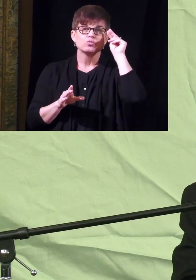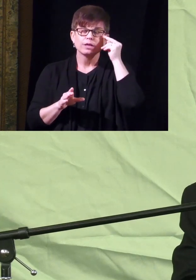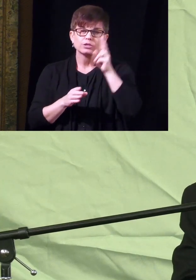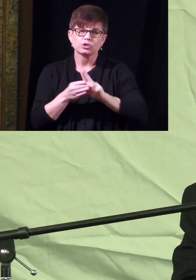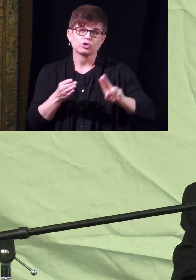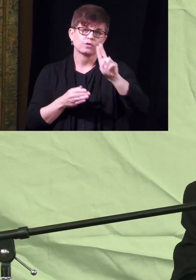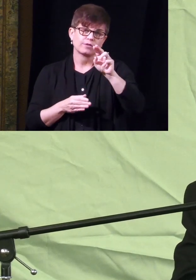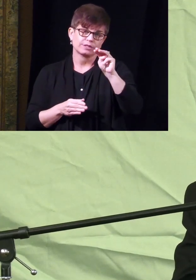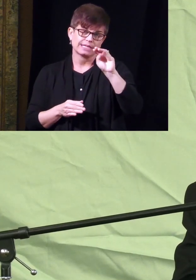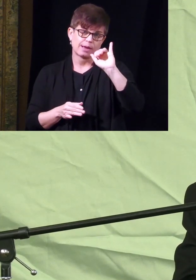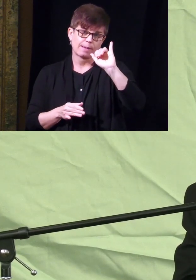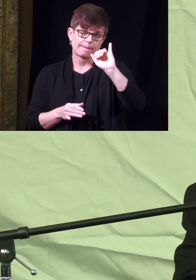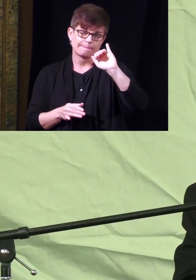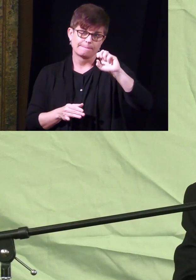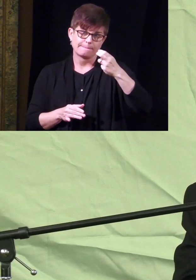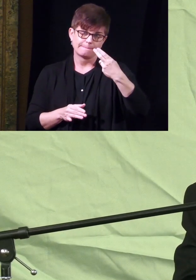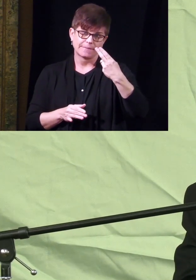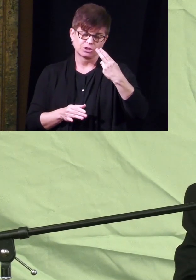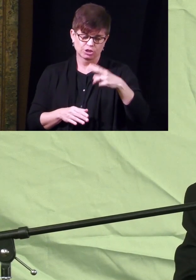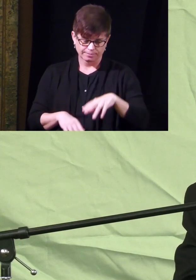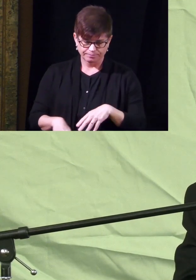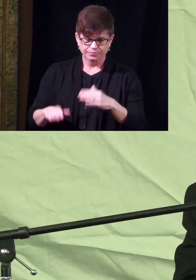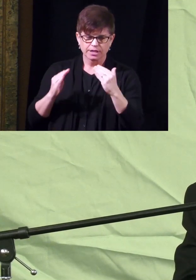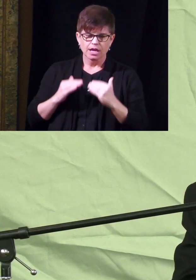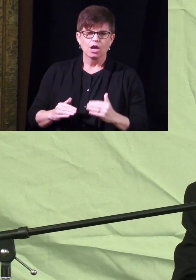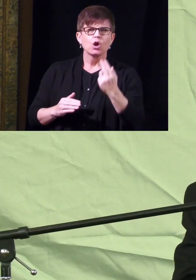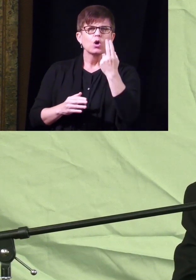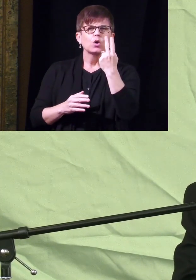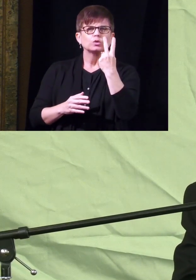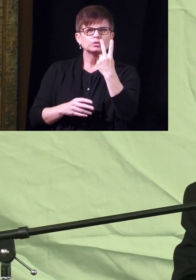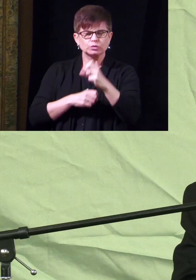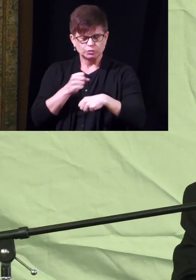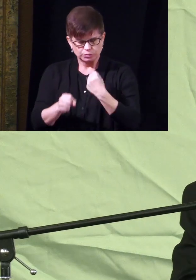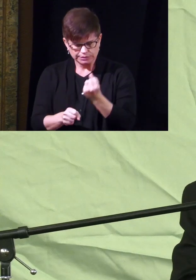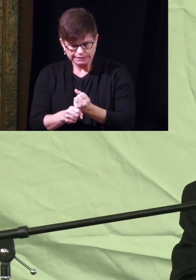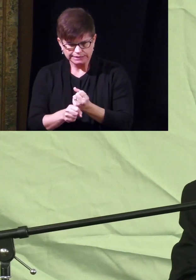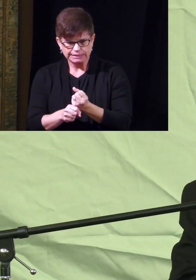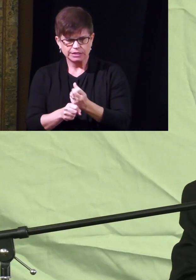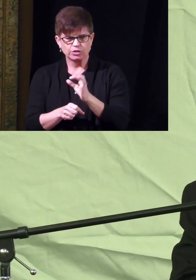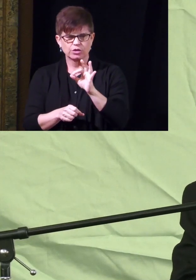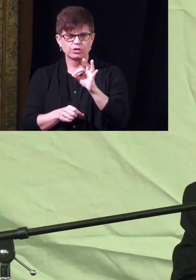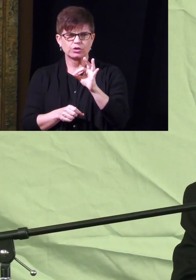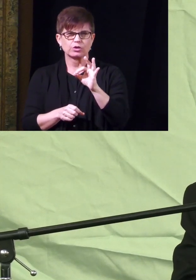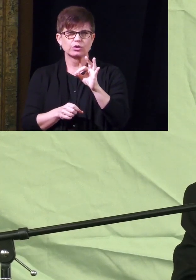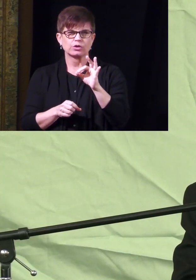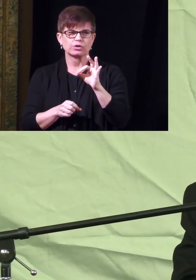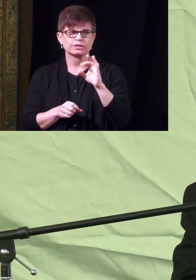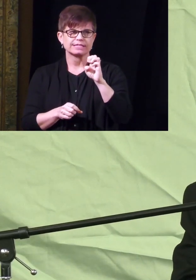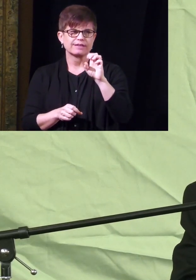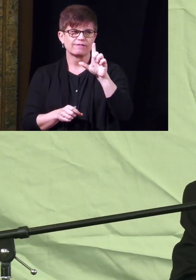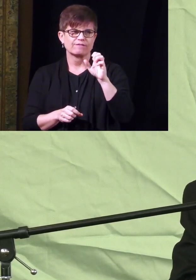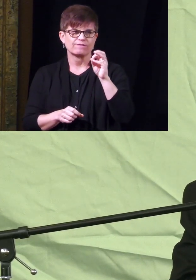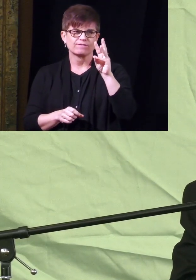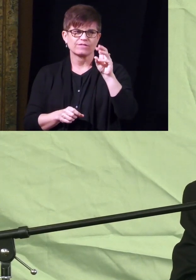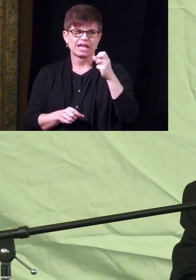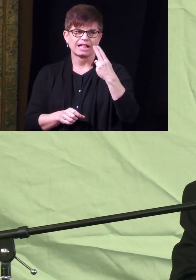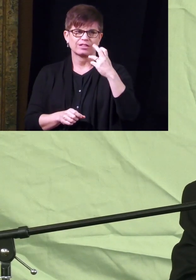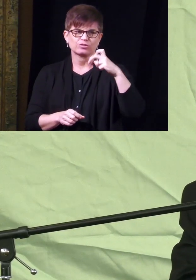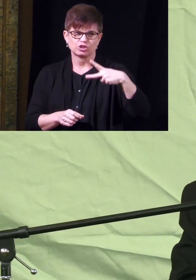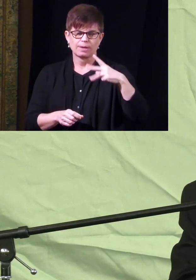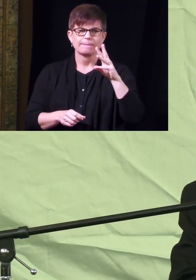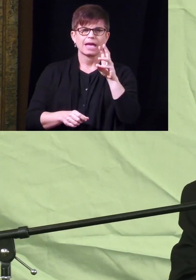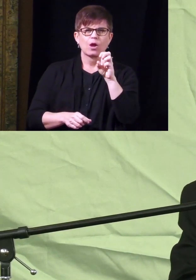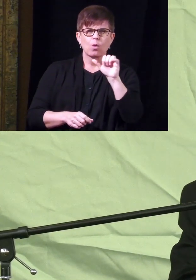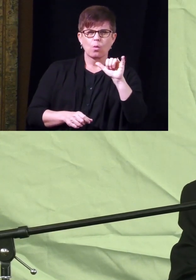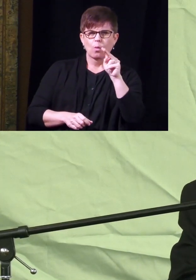University of Michigan. He then completed a 2-year fellowship in clinical neuroimmunology at Wayne State University. Since then,